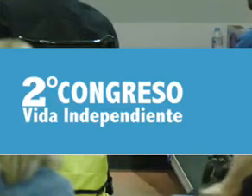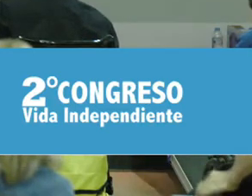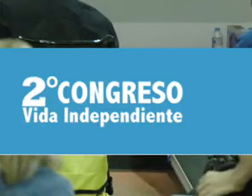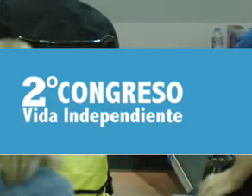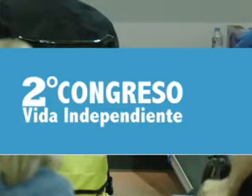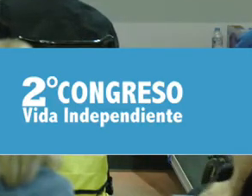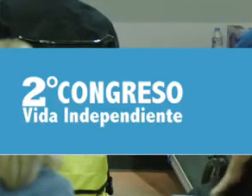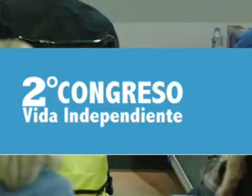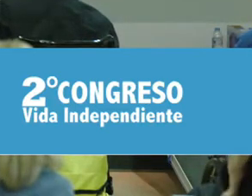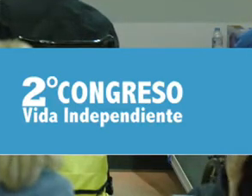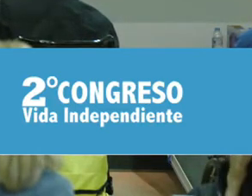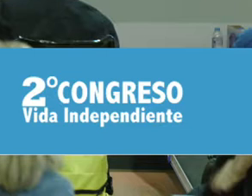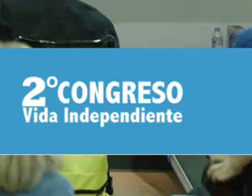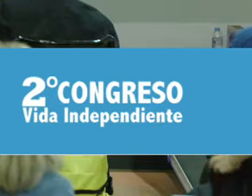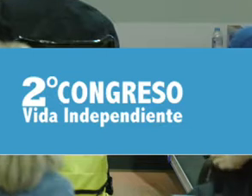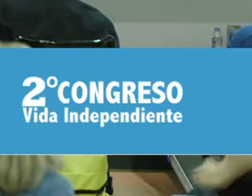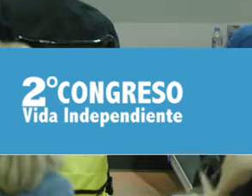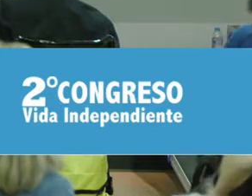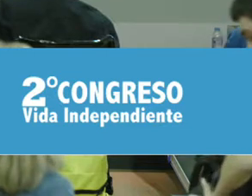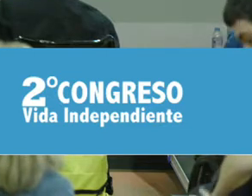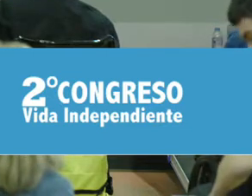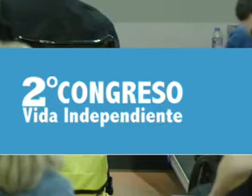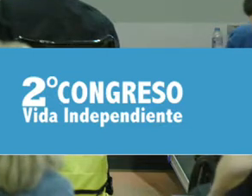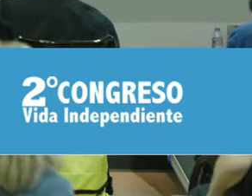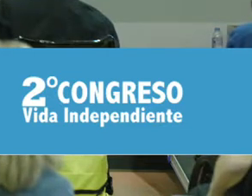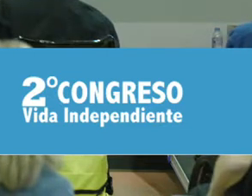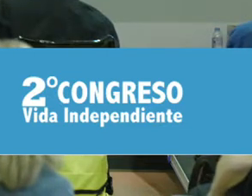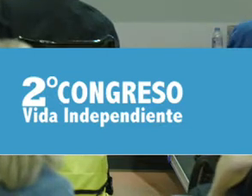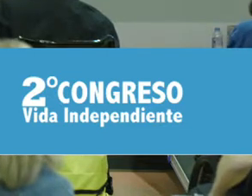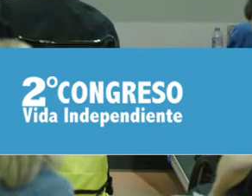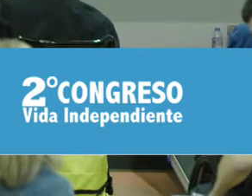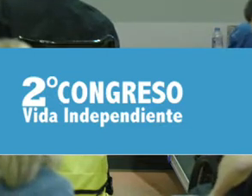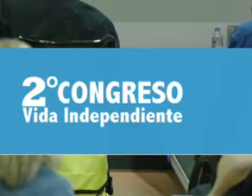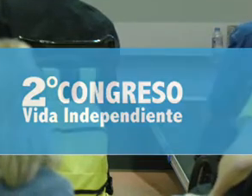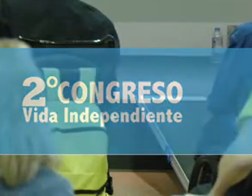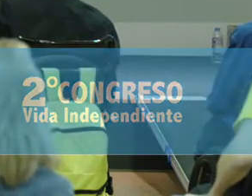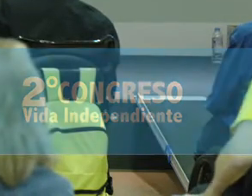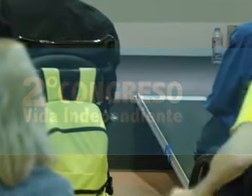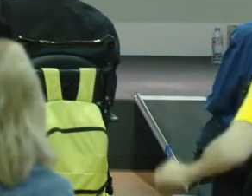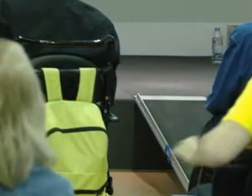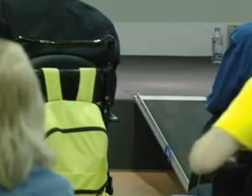Well, besides all the things that you've mentioned, I'm a member of the